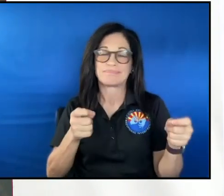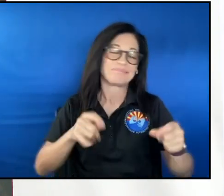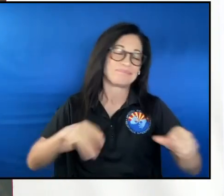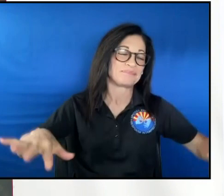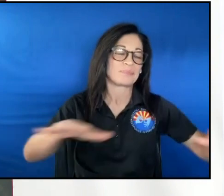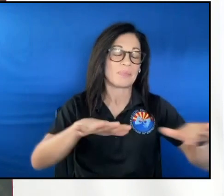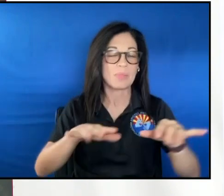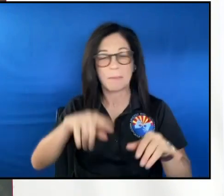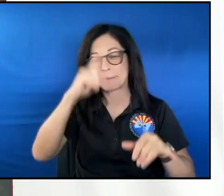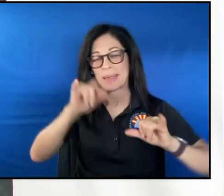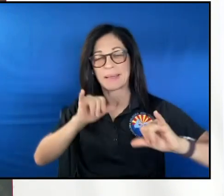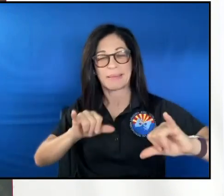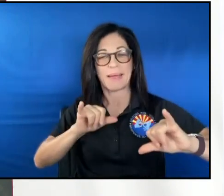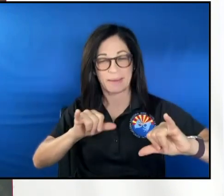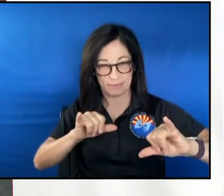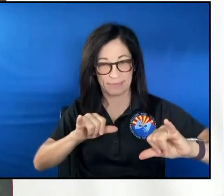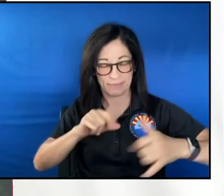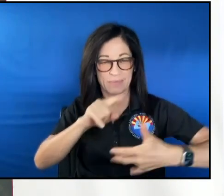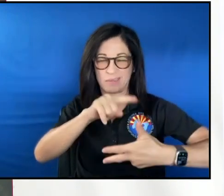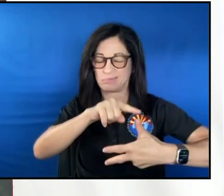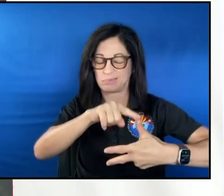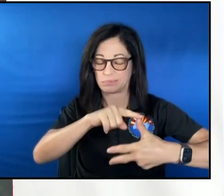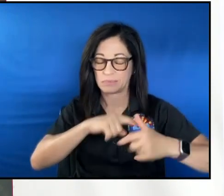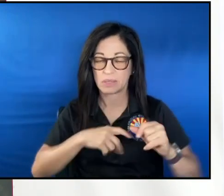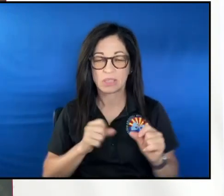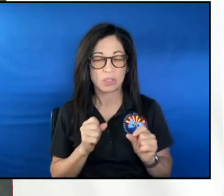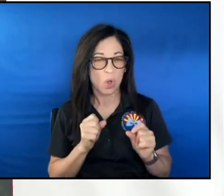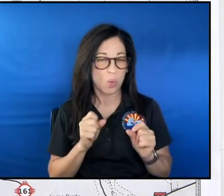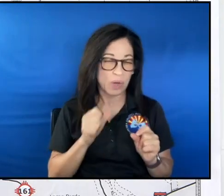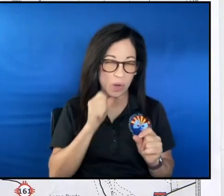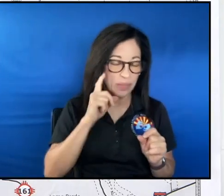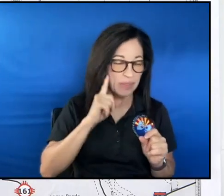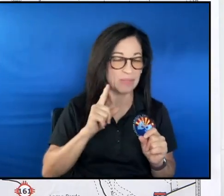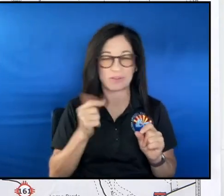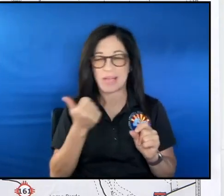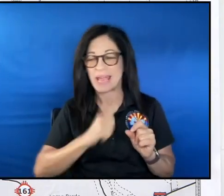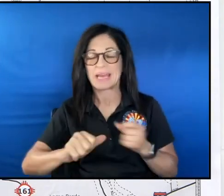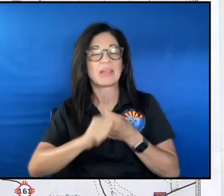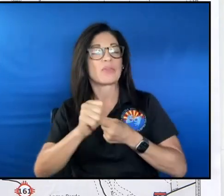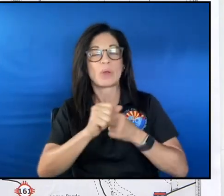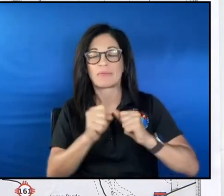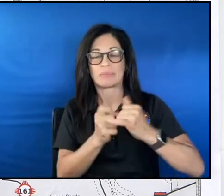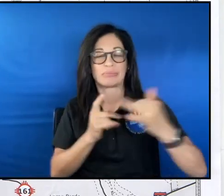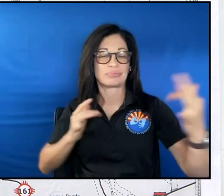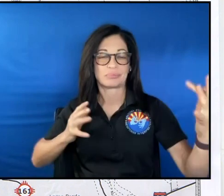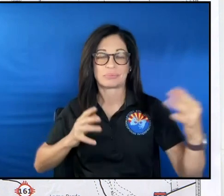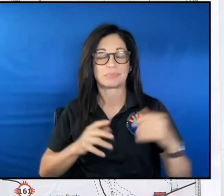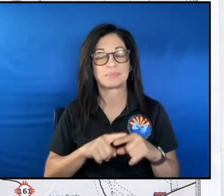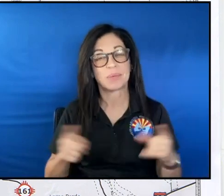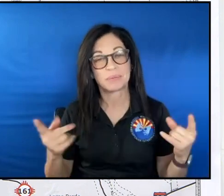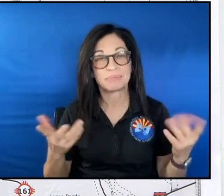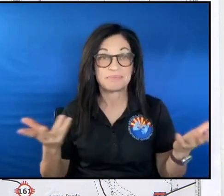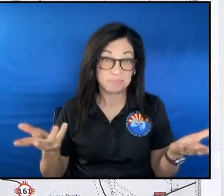moving or anything will be zero or not to none. So, but other than that,